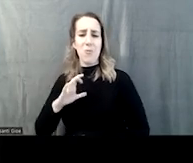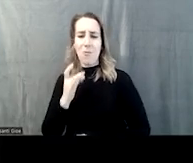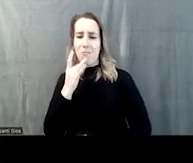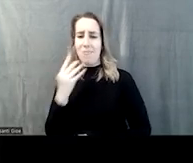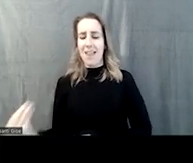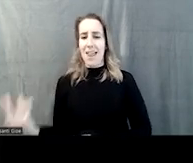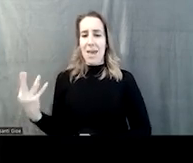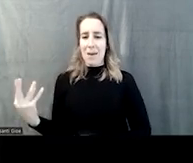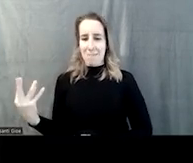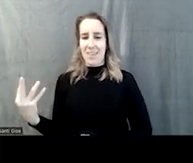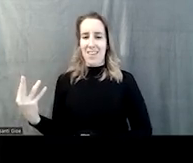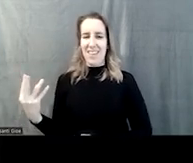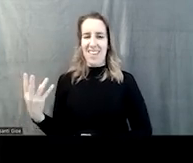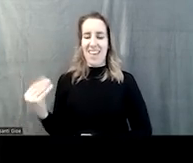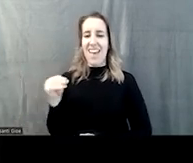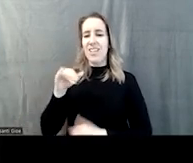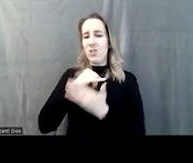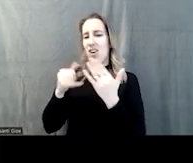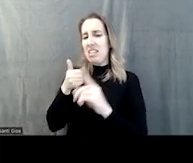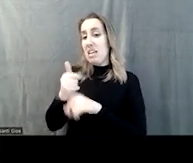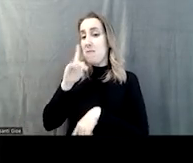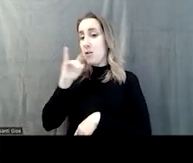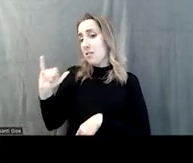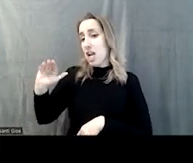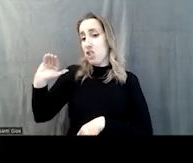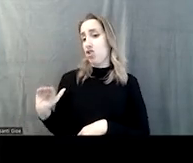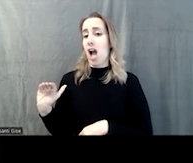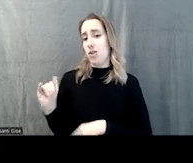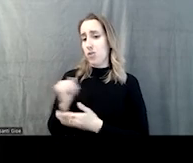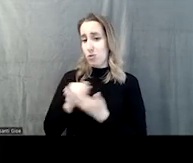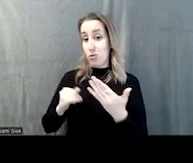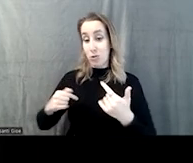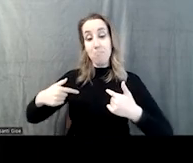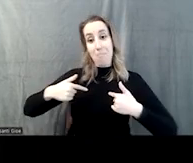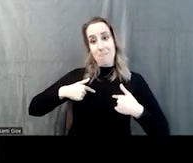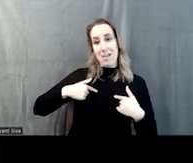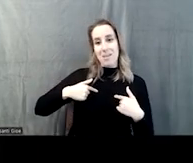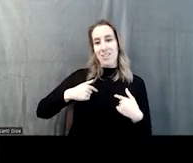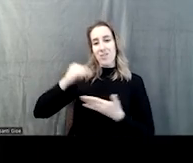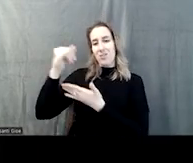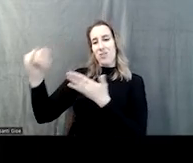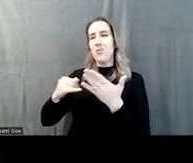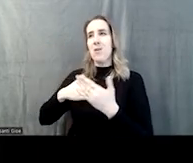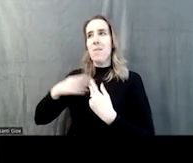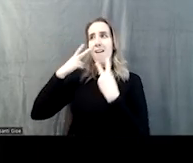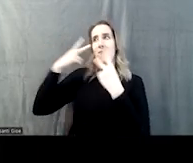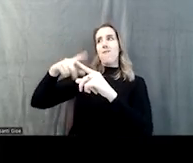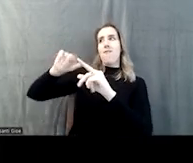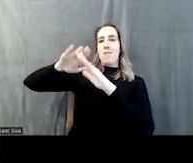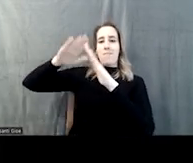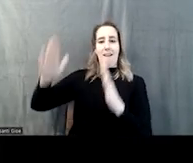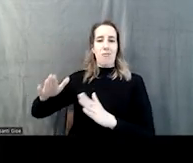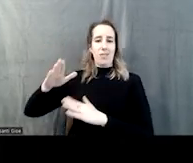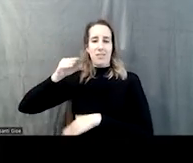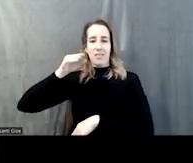like a very childlike drawing that I actually drew of the view of my house. So it's like my window, and then there's a